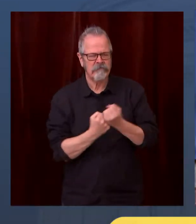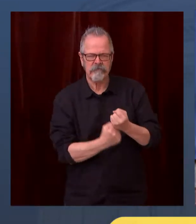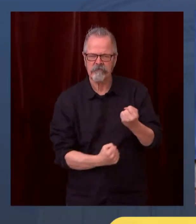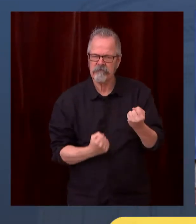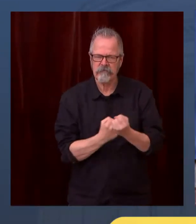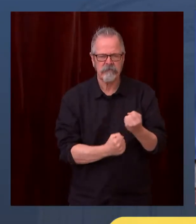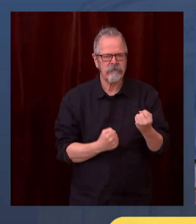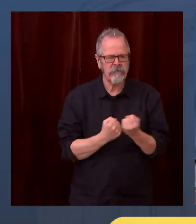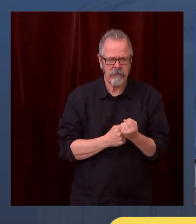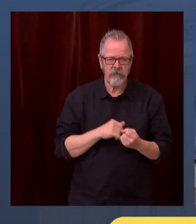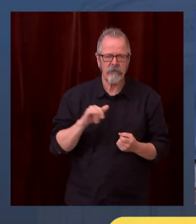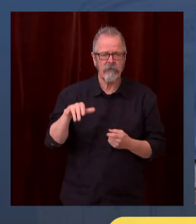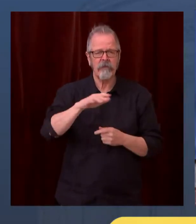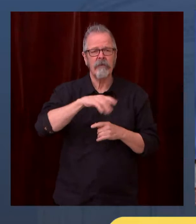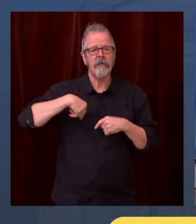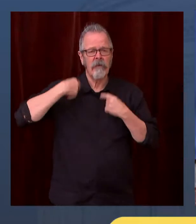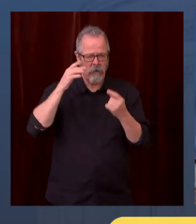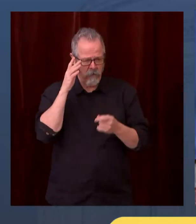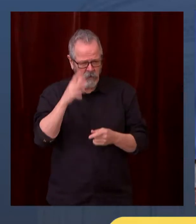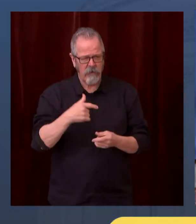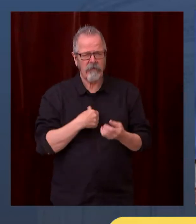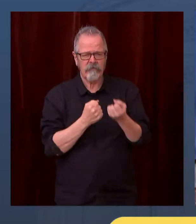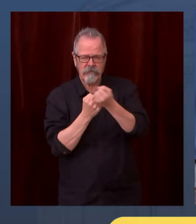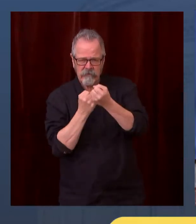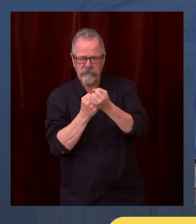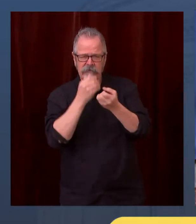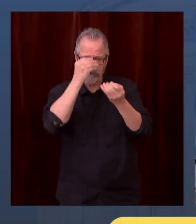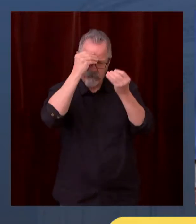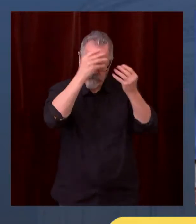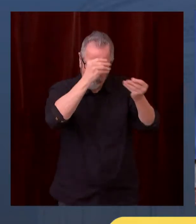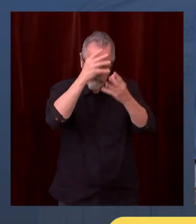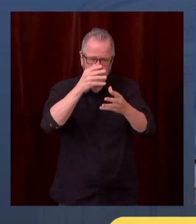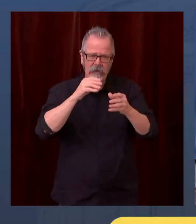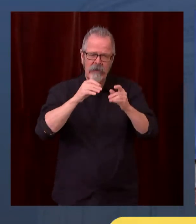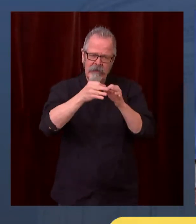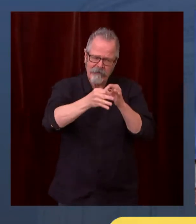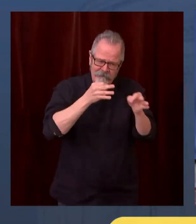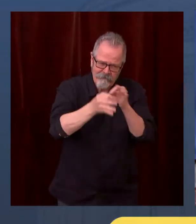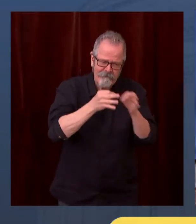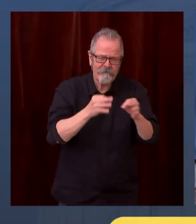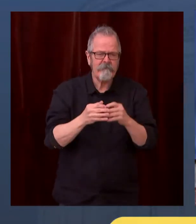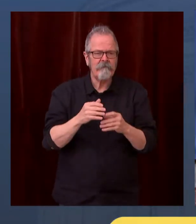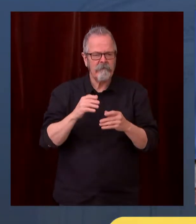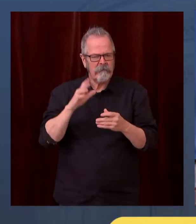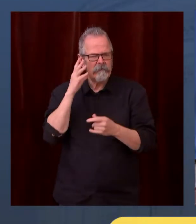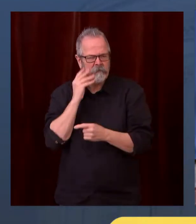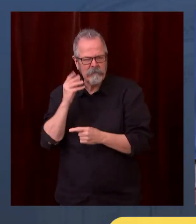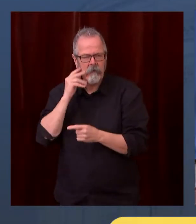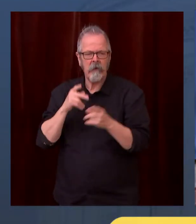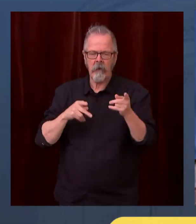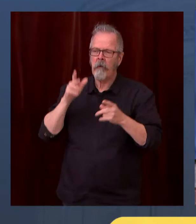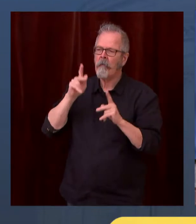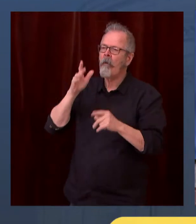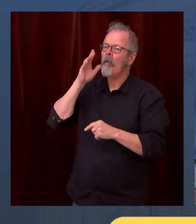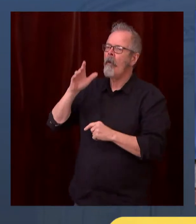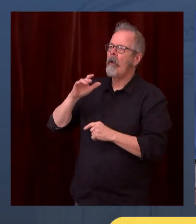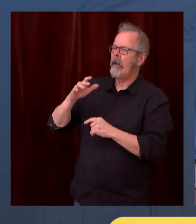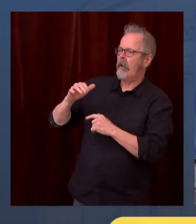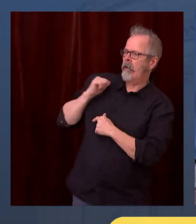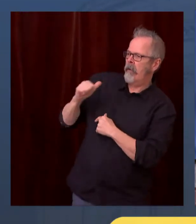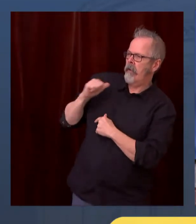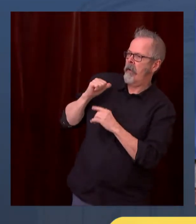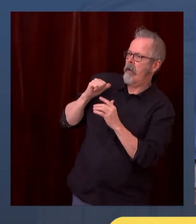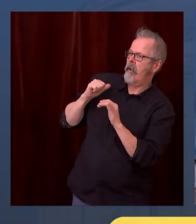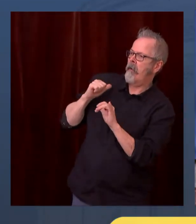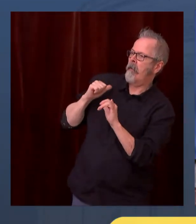increase the folks in the communities of color who will use these vaccines that are safe. We want to make sure